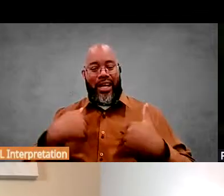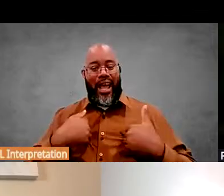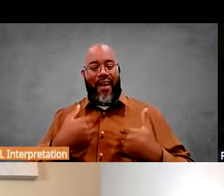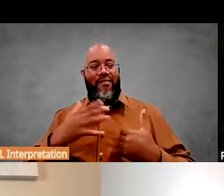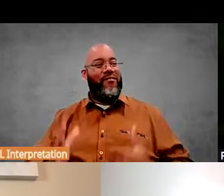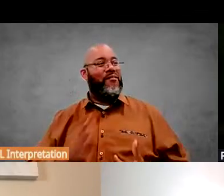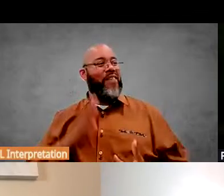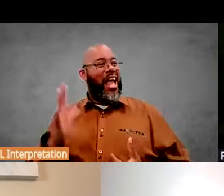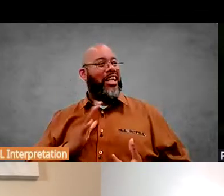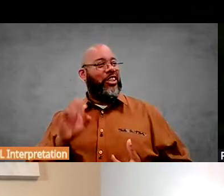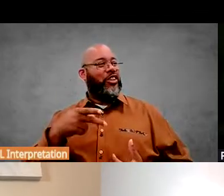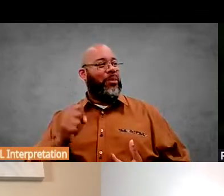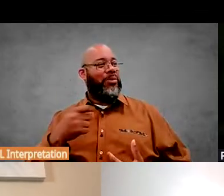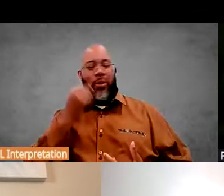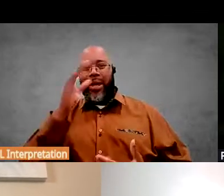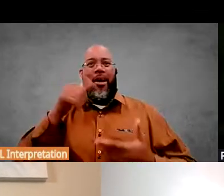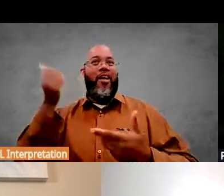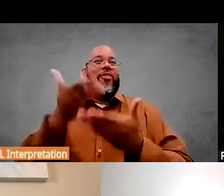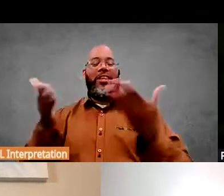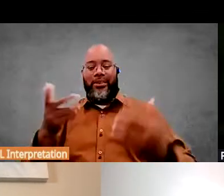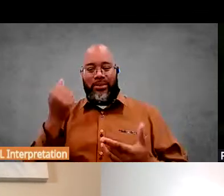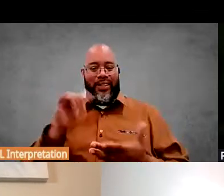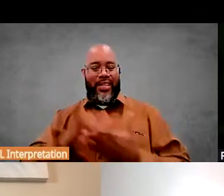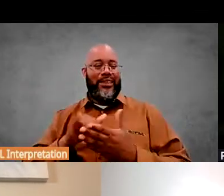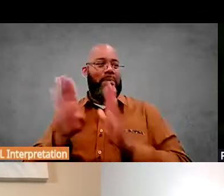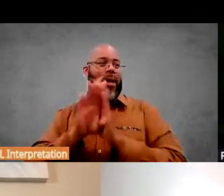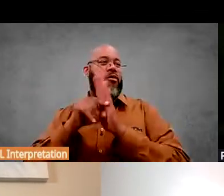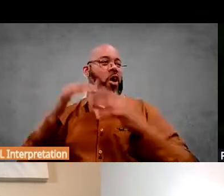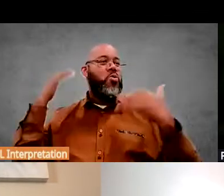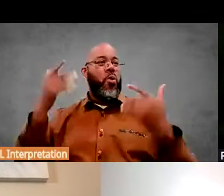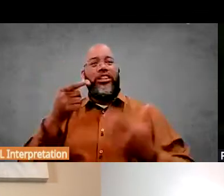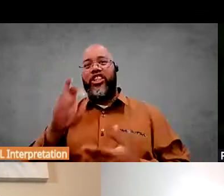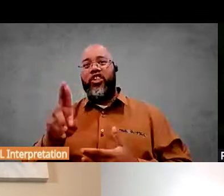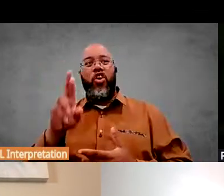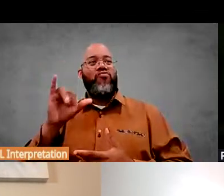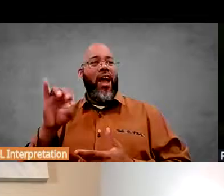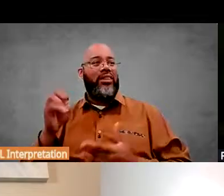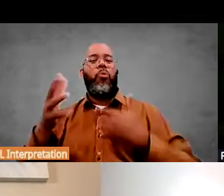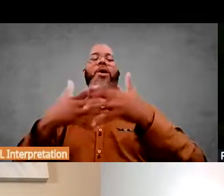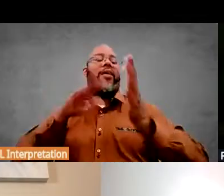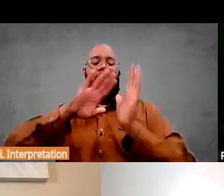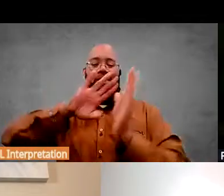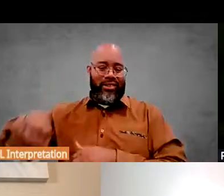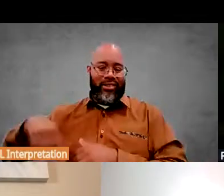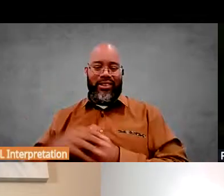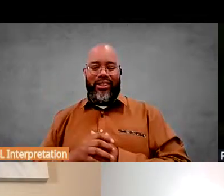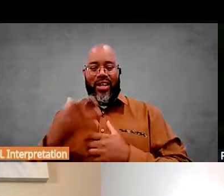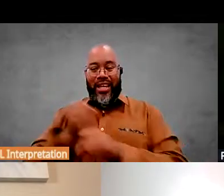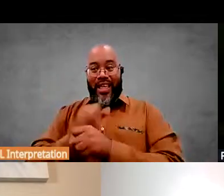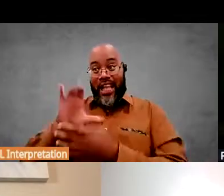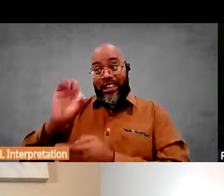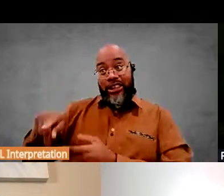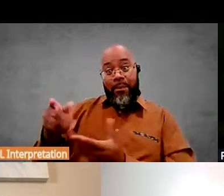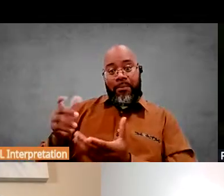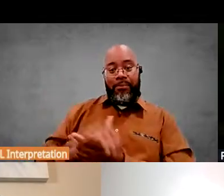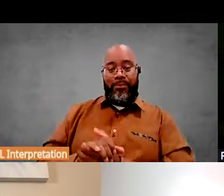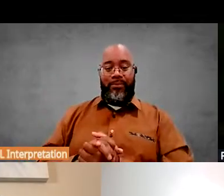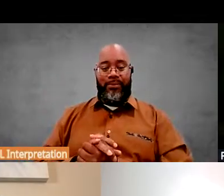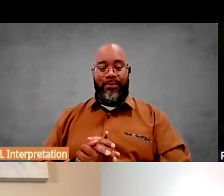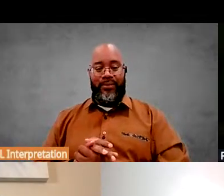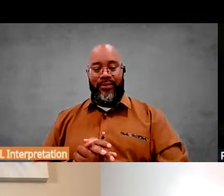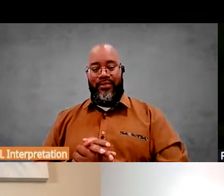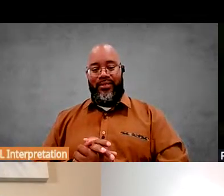chips. Like I don't care about everything else. It becomes noise, like gender, race. I'm like, whatever. Are we going to get the chip though? So it's